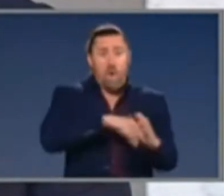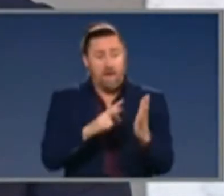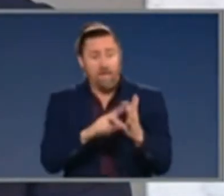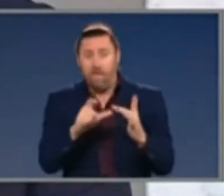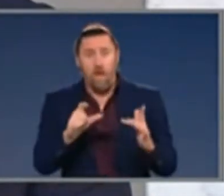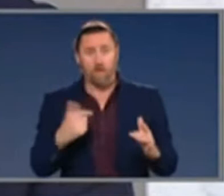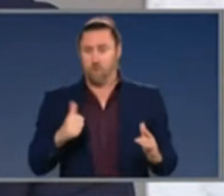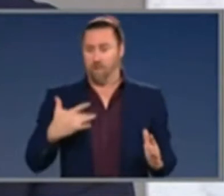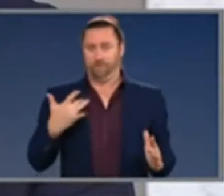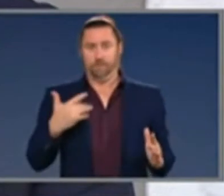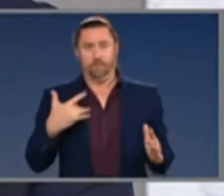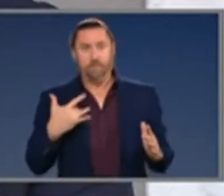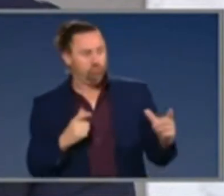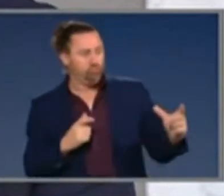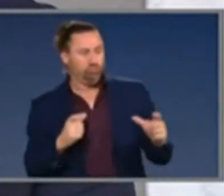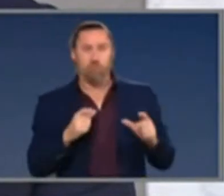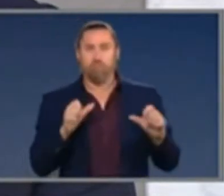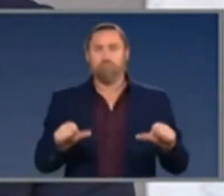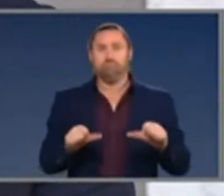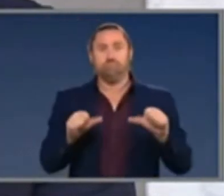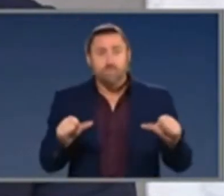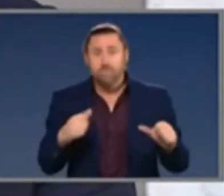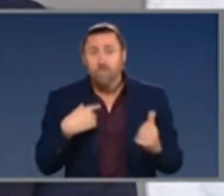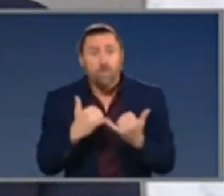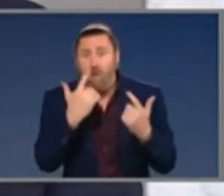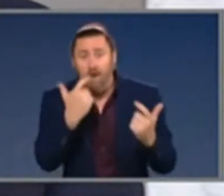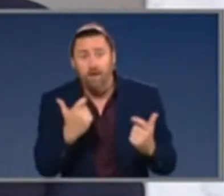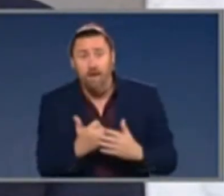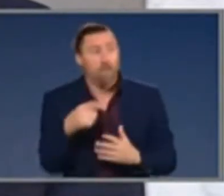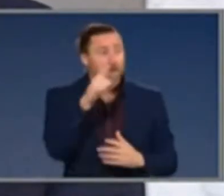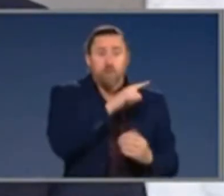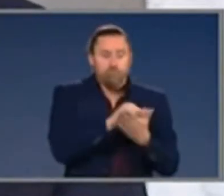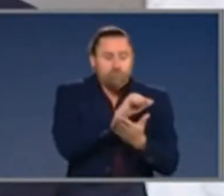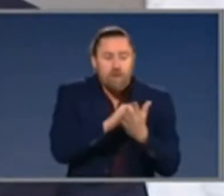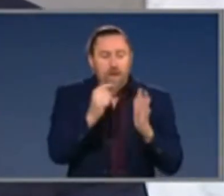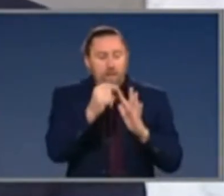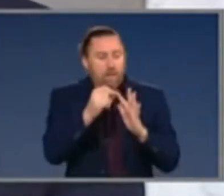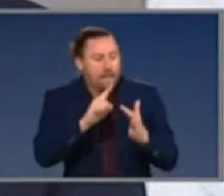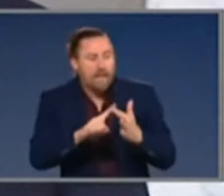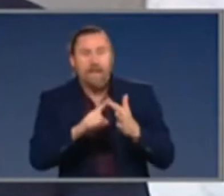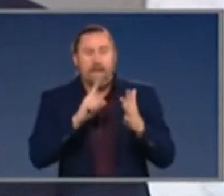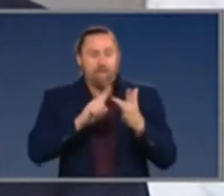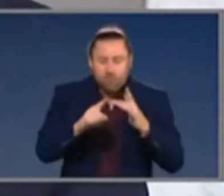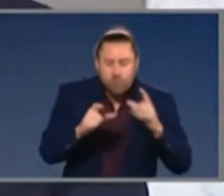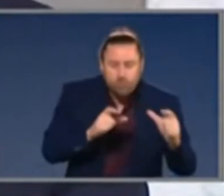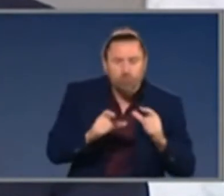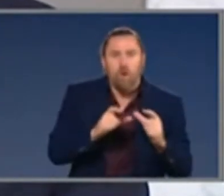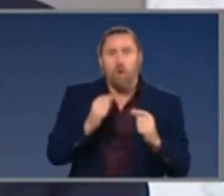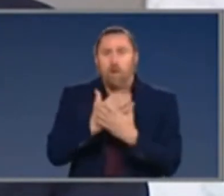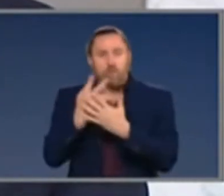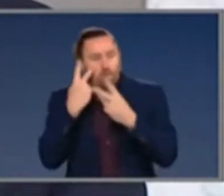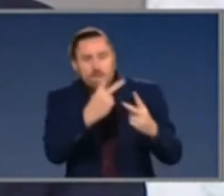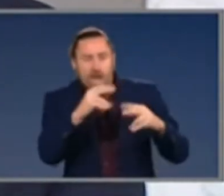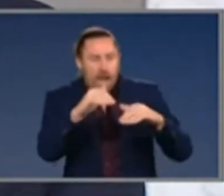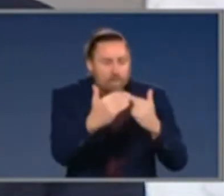overwhelming majority of facilities, that those protections have proved sufficient to date, but we are not complacent about it, and